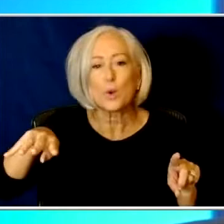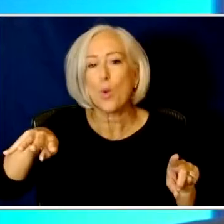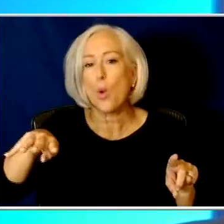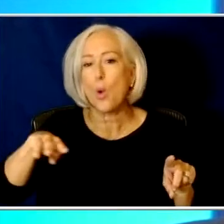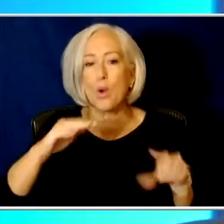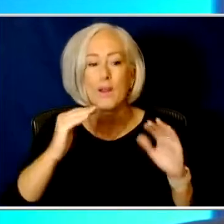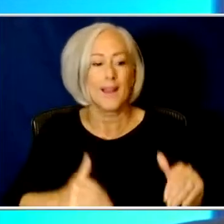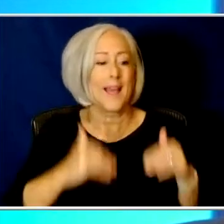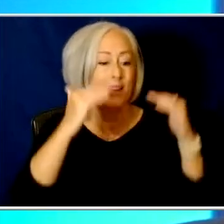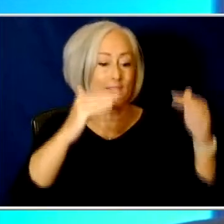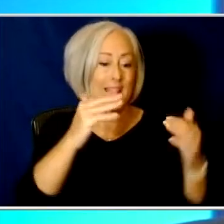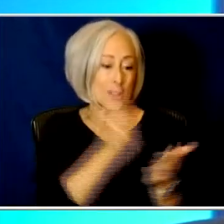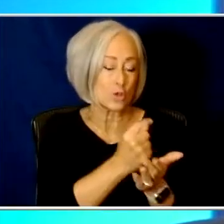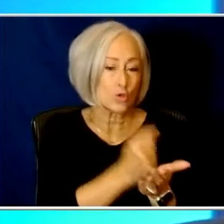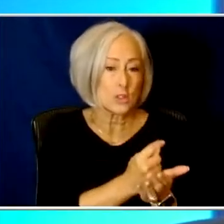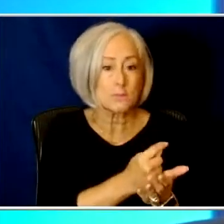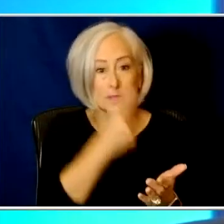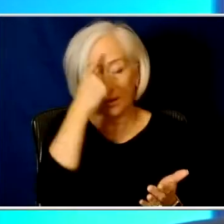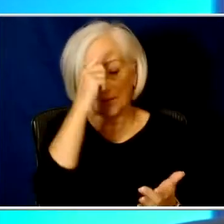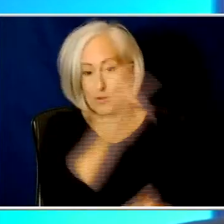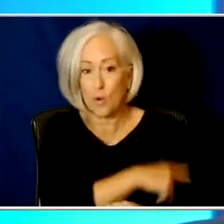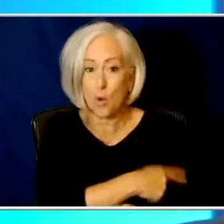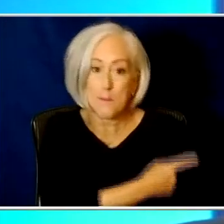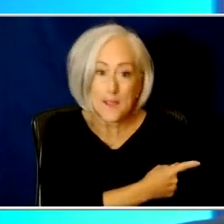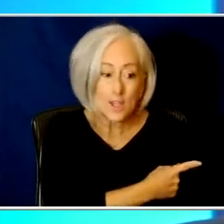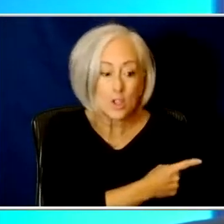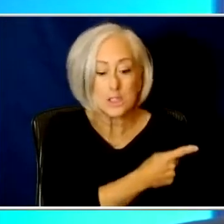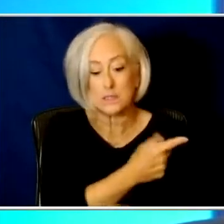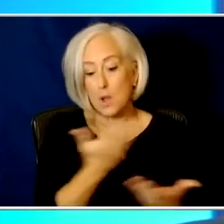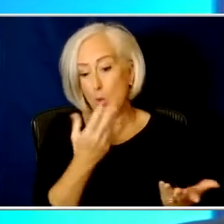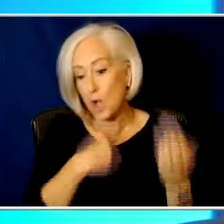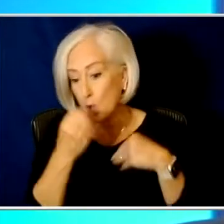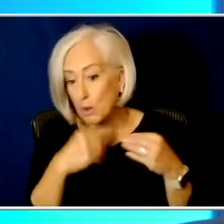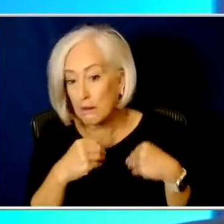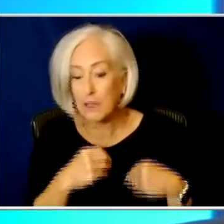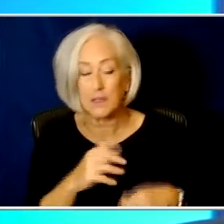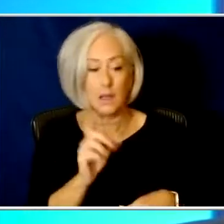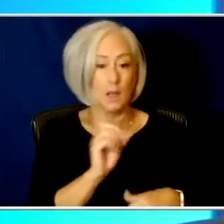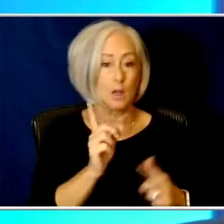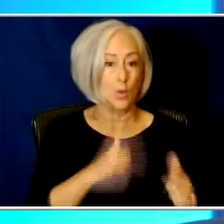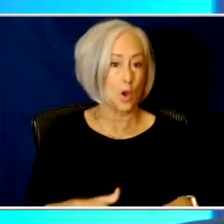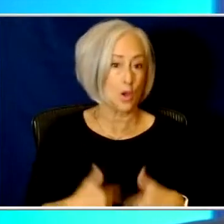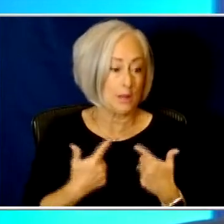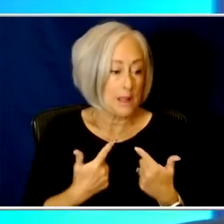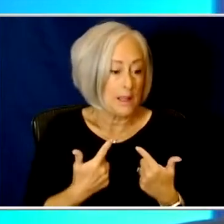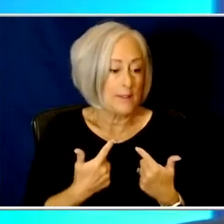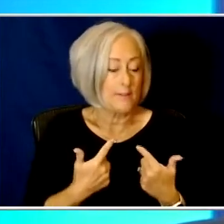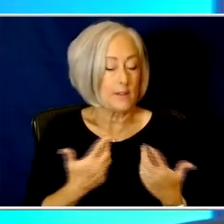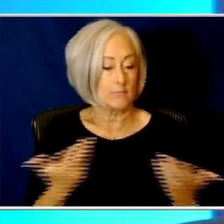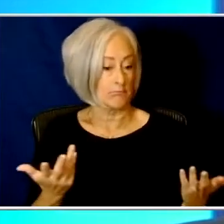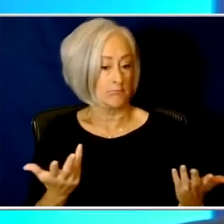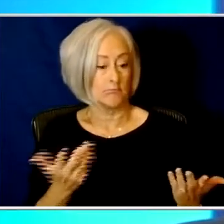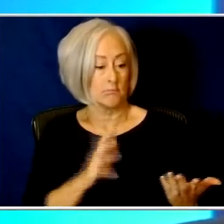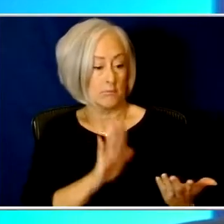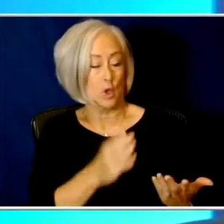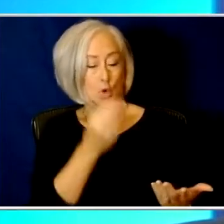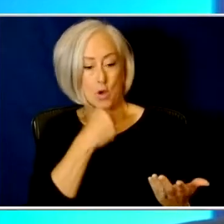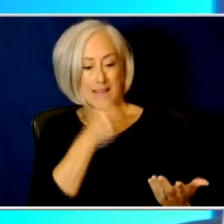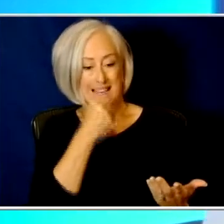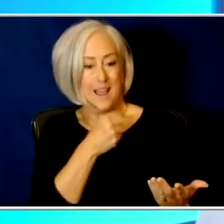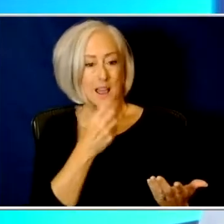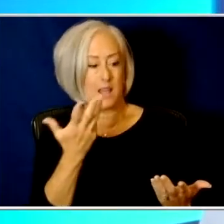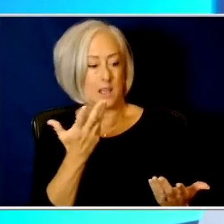breast cancer, and then your diet. What does your diet look like? How accessible